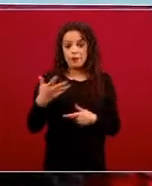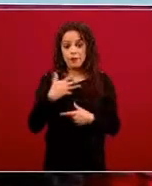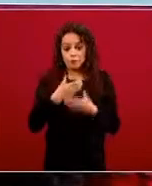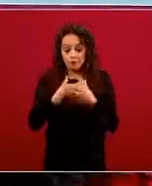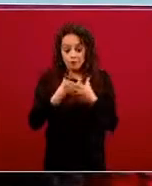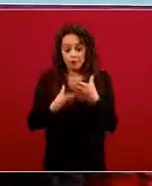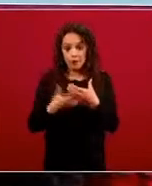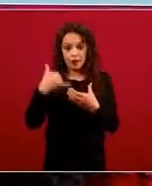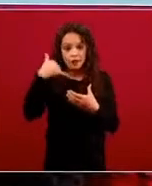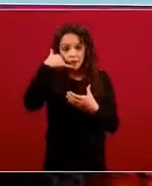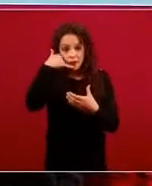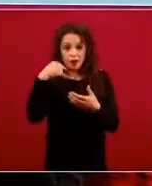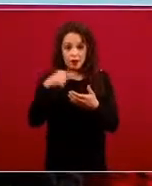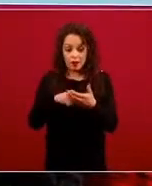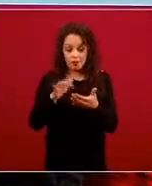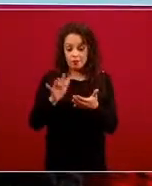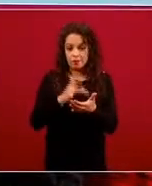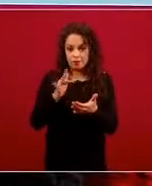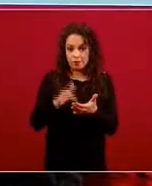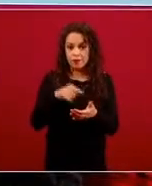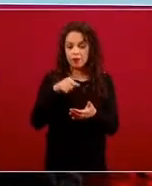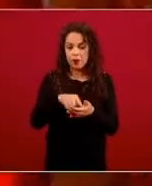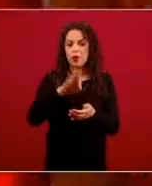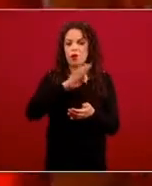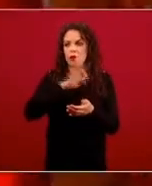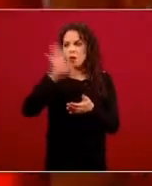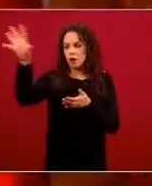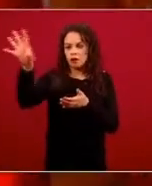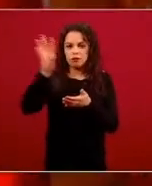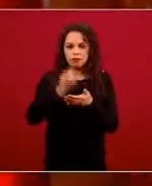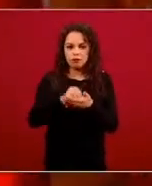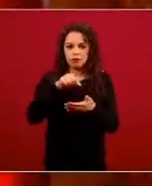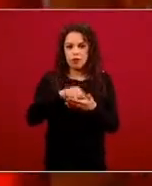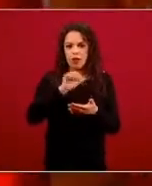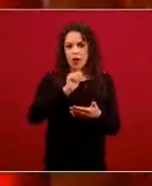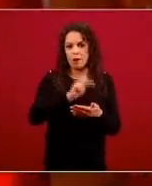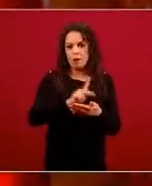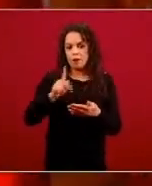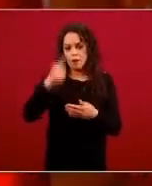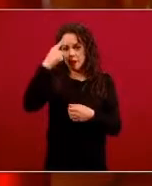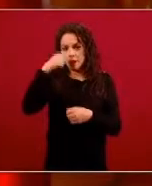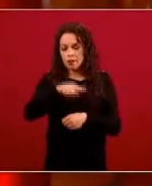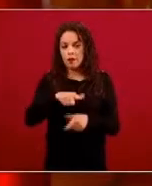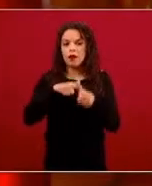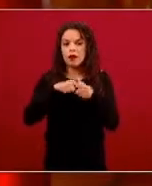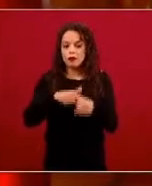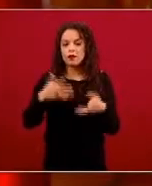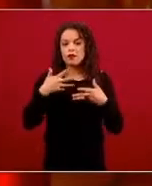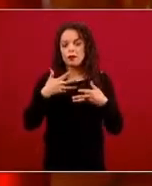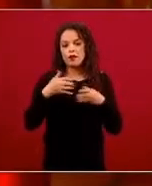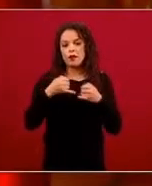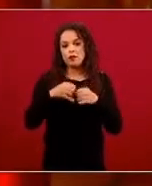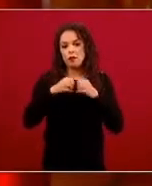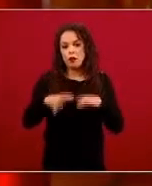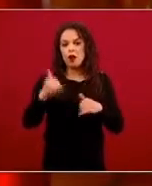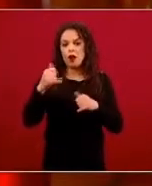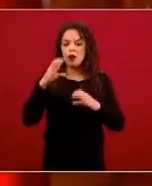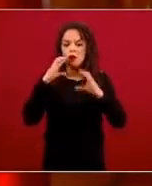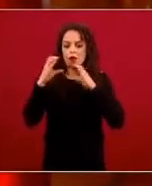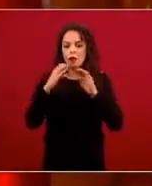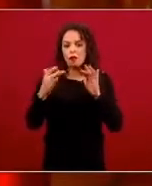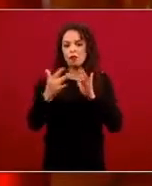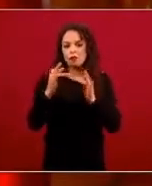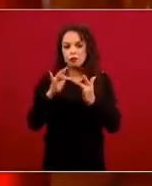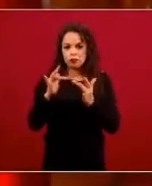So with these 3 apps, we're 100% covering everyone who has a smartphone to make sure that they can all download